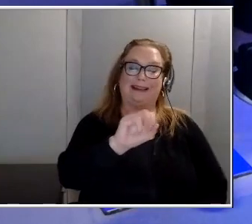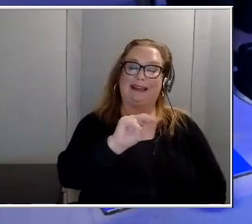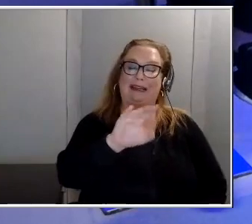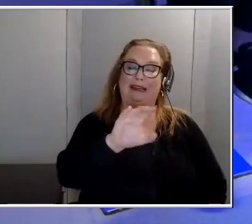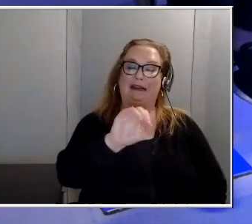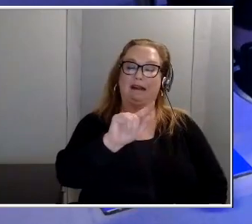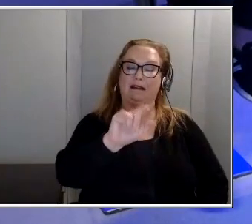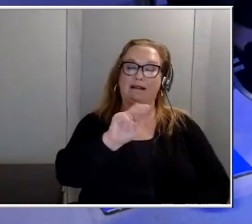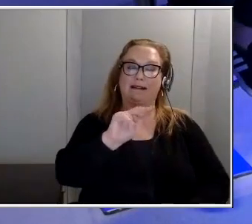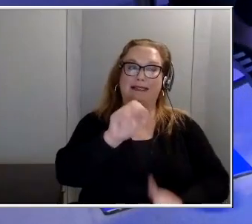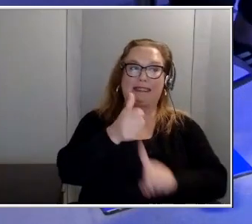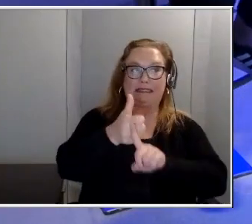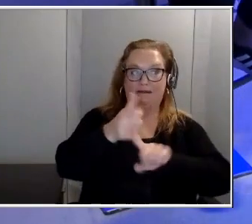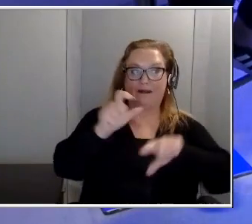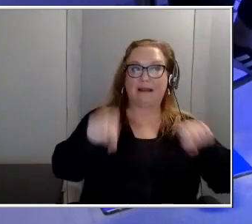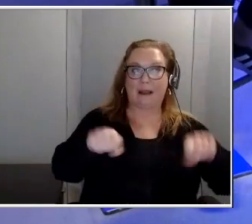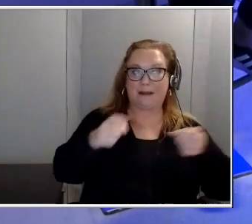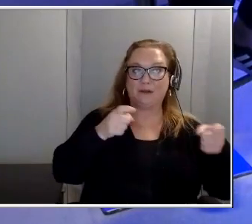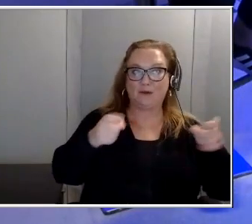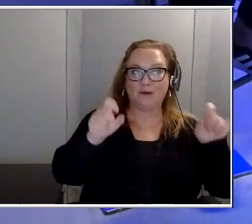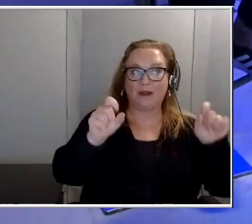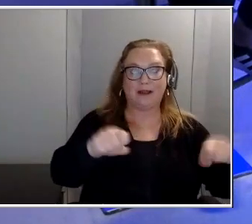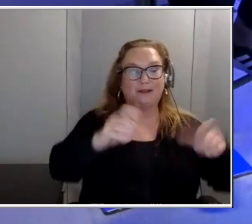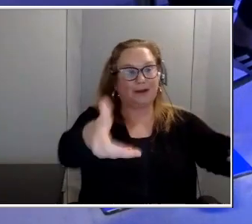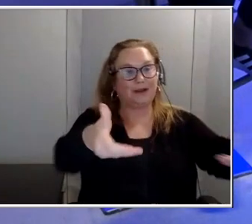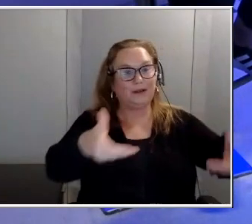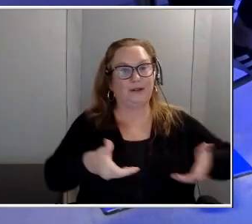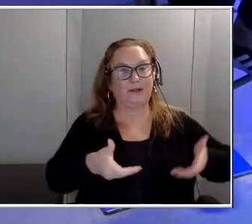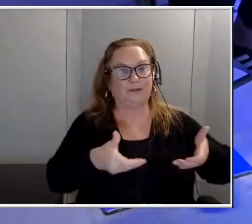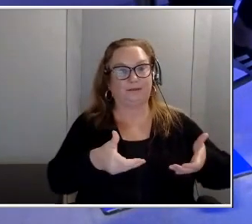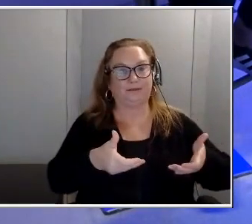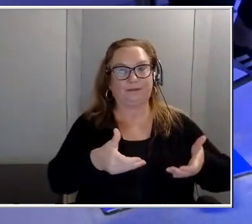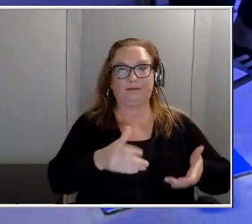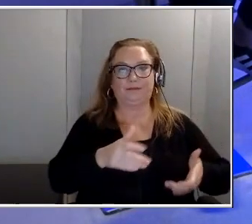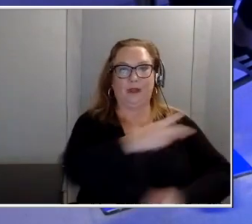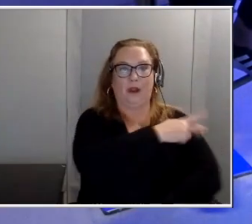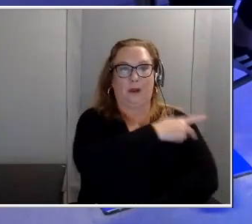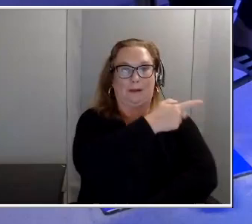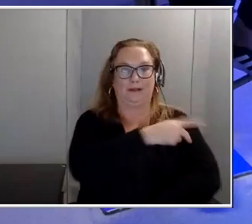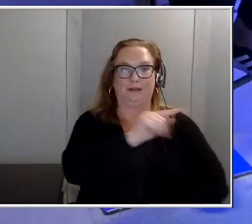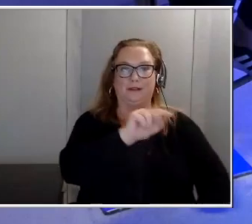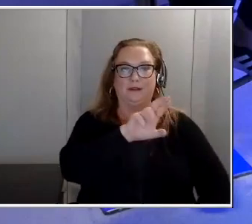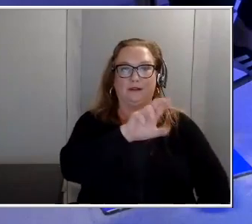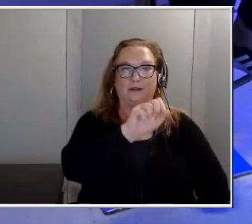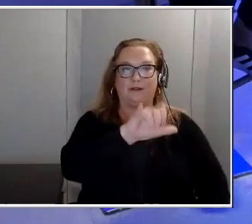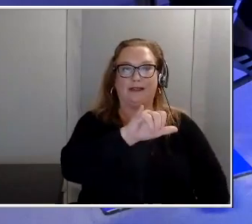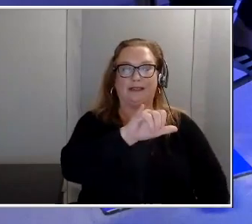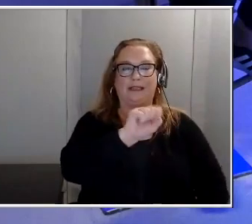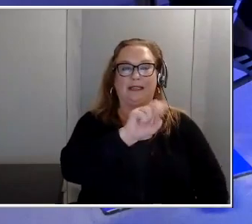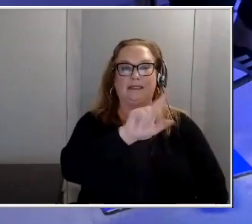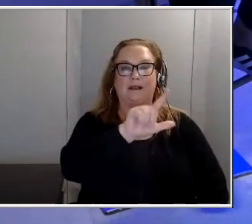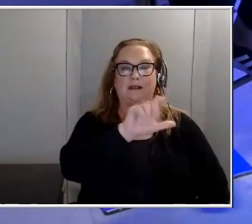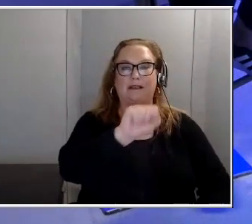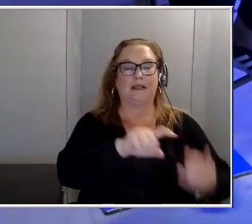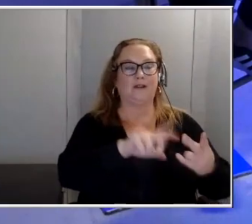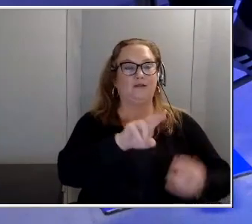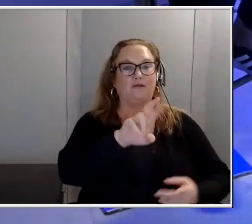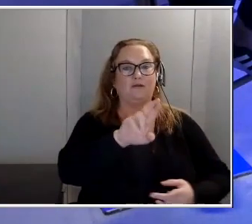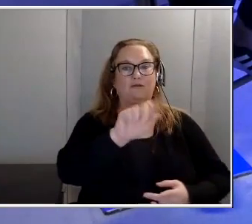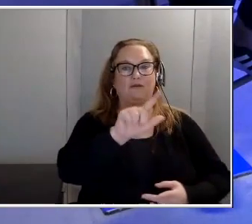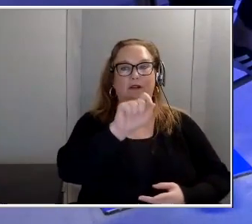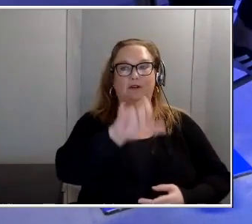be controlled. So we want to introduce you to one of our patients, Tracy Mason Solis, and urologist, Dr.